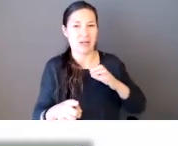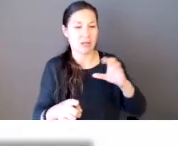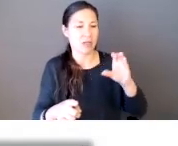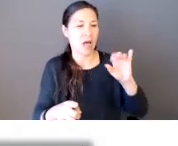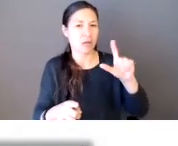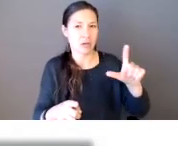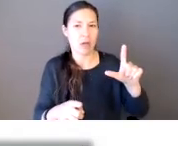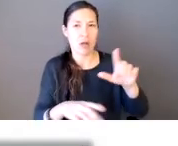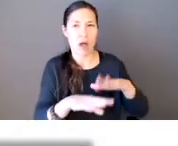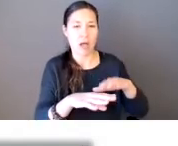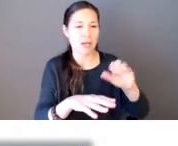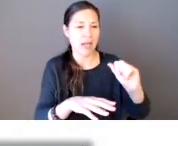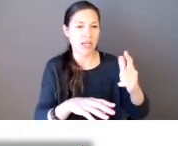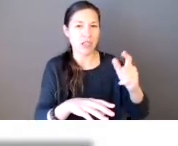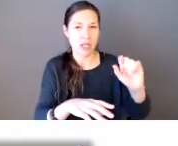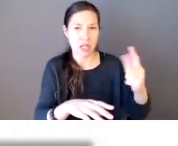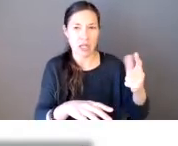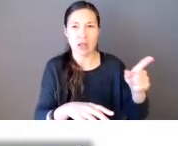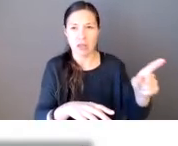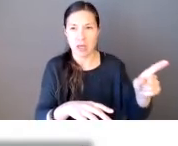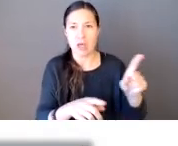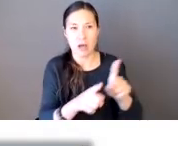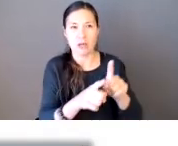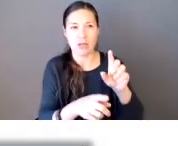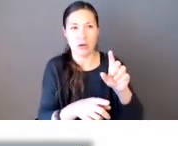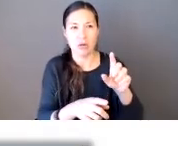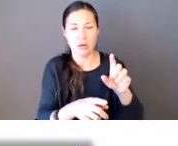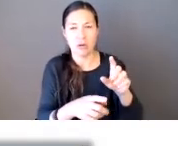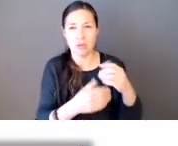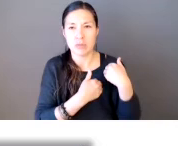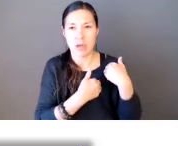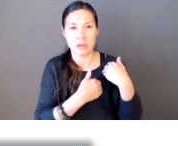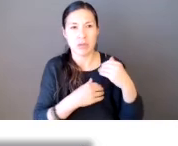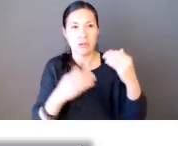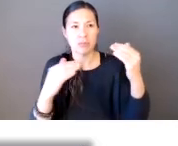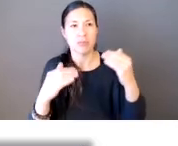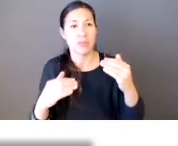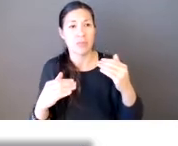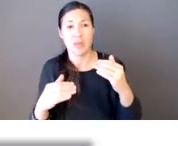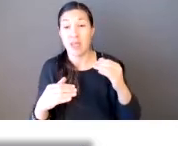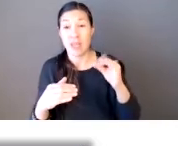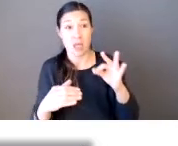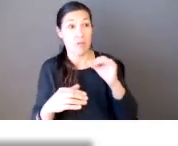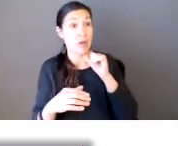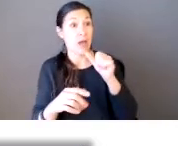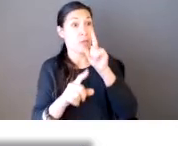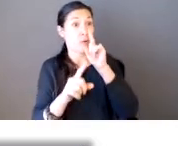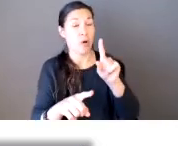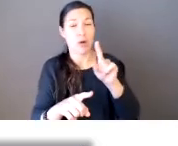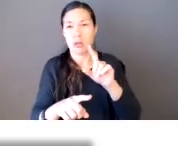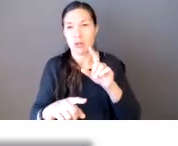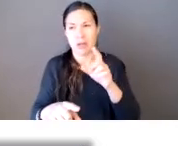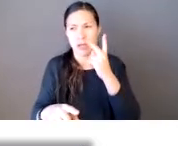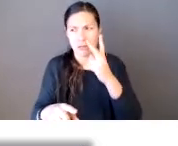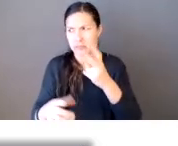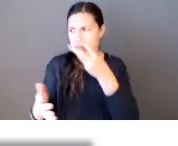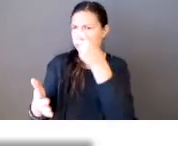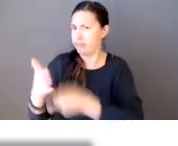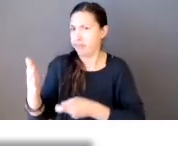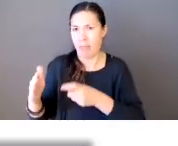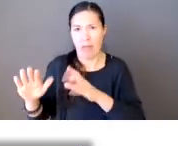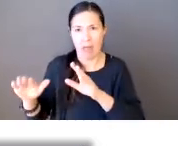the program, I can tell you that nobody has ever been fined for not reporting, but that doesn't mean that you shouldn't